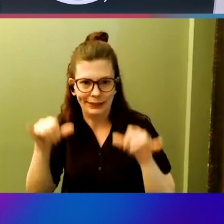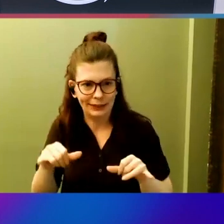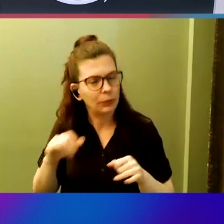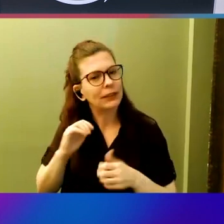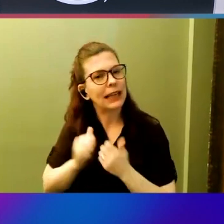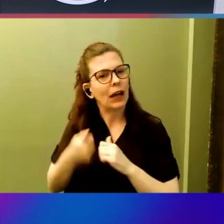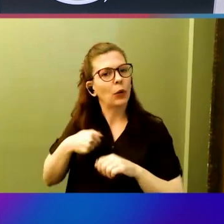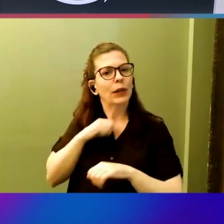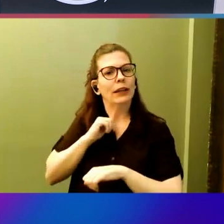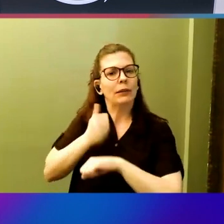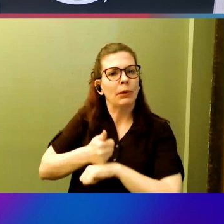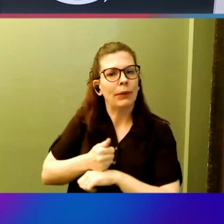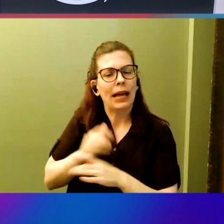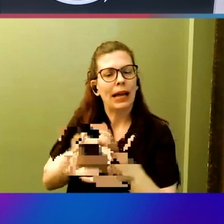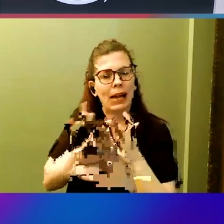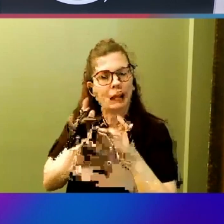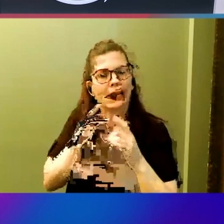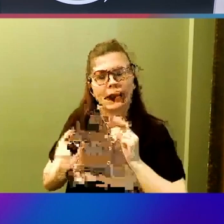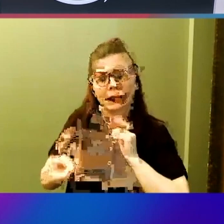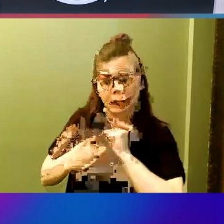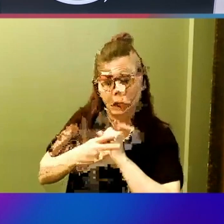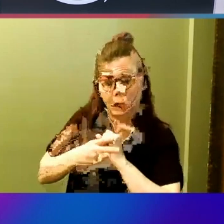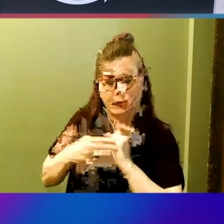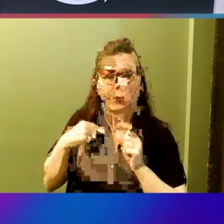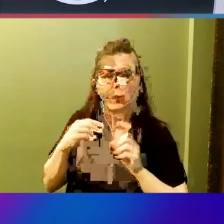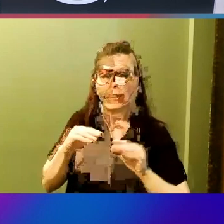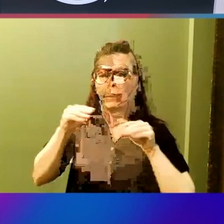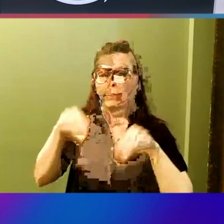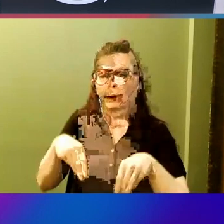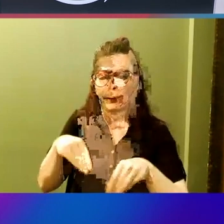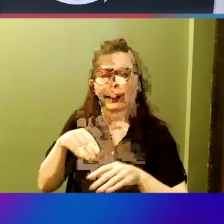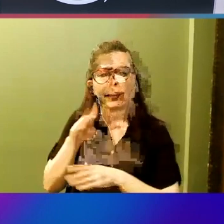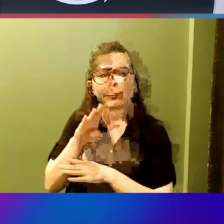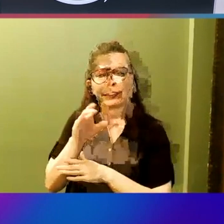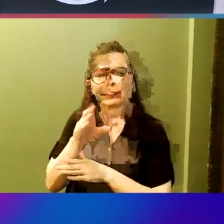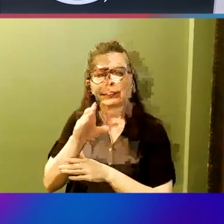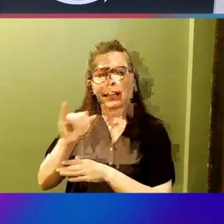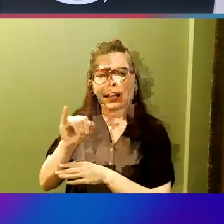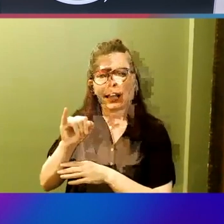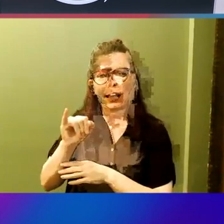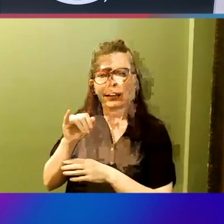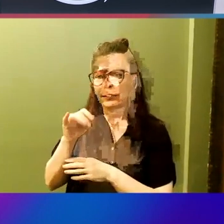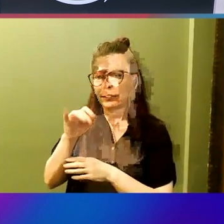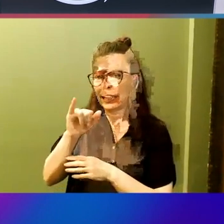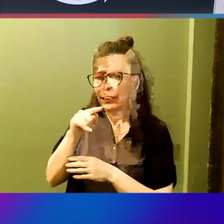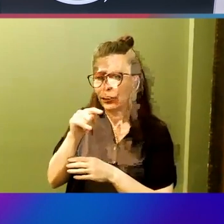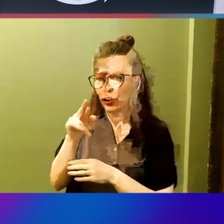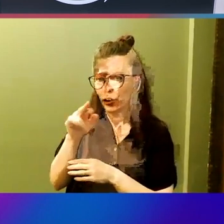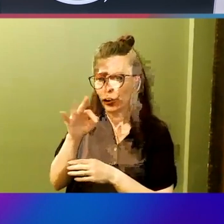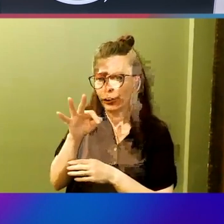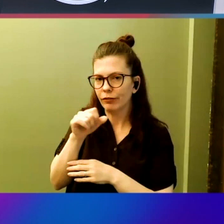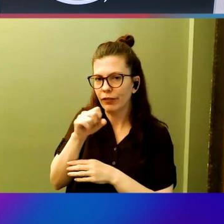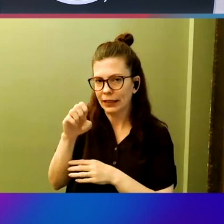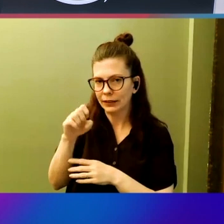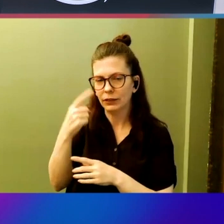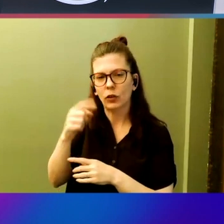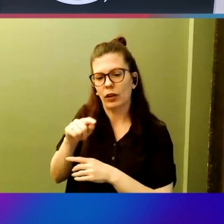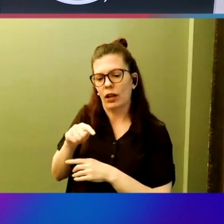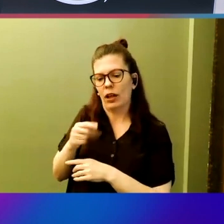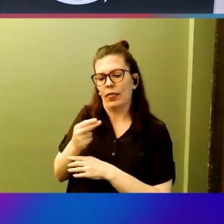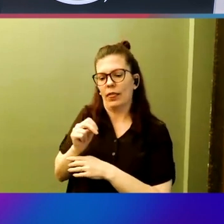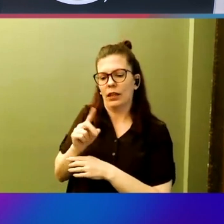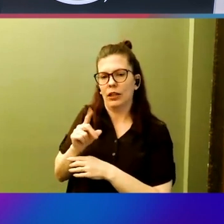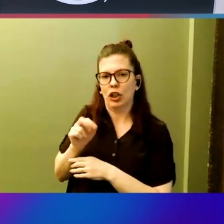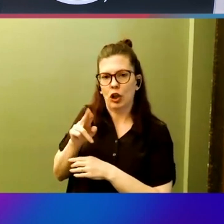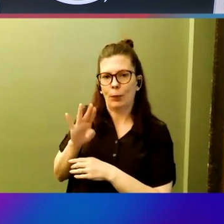is we implement the PCI interface over Thunderbolt. So the Mac Mini thinks whenever a customer launches an instance with